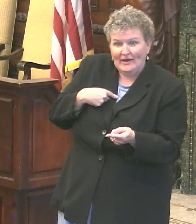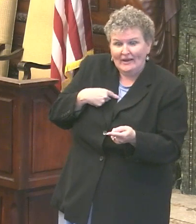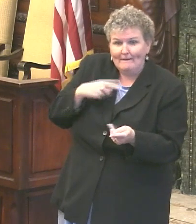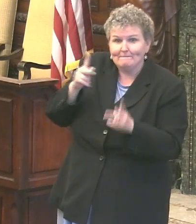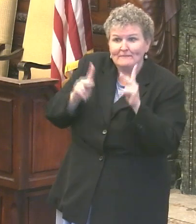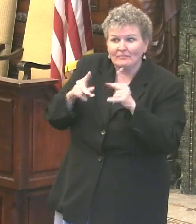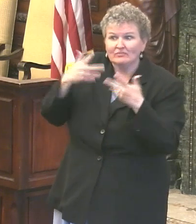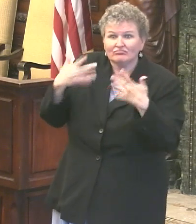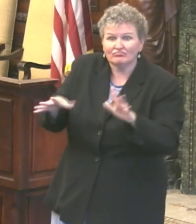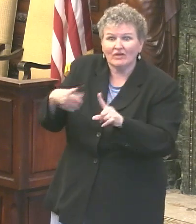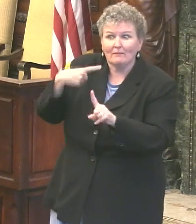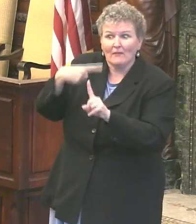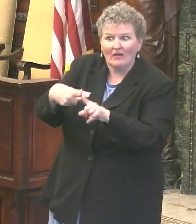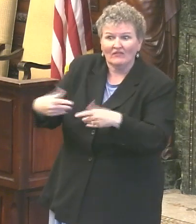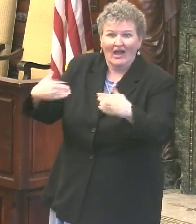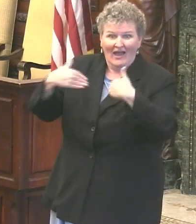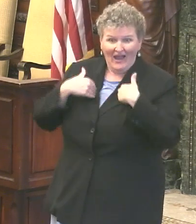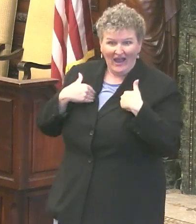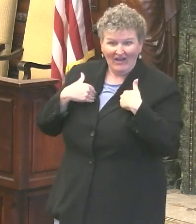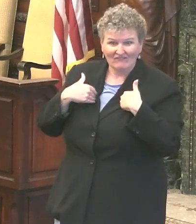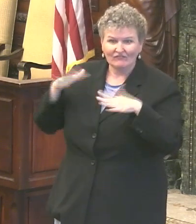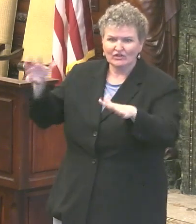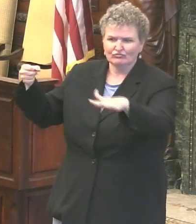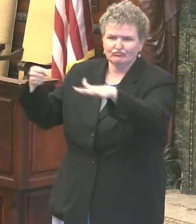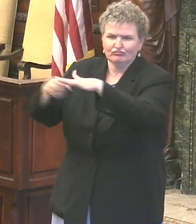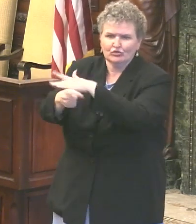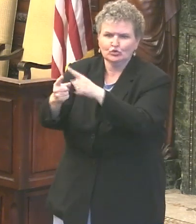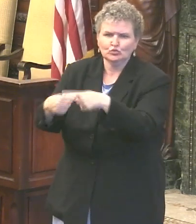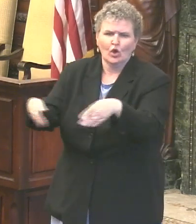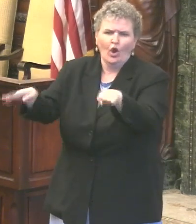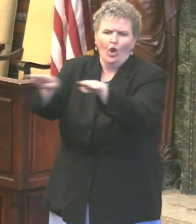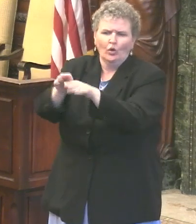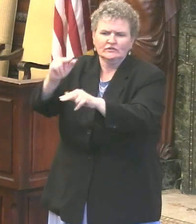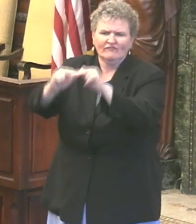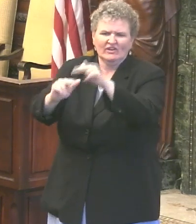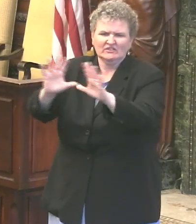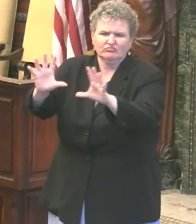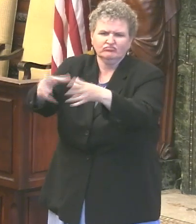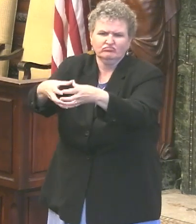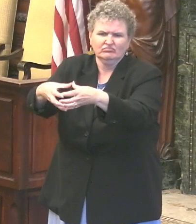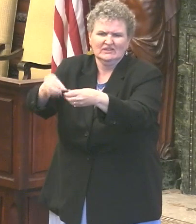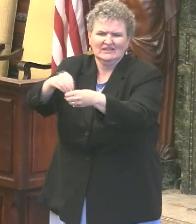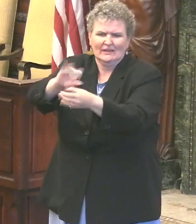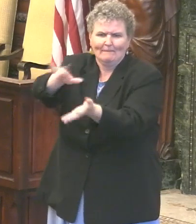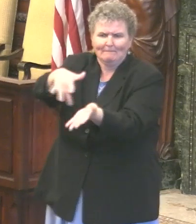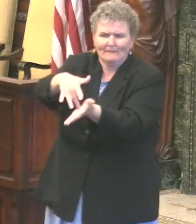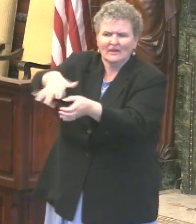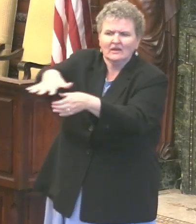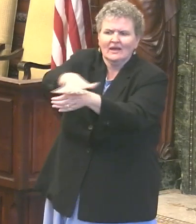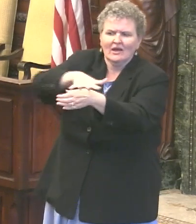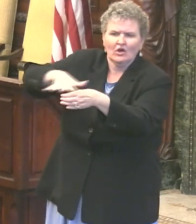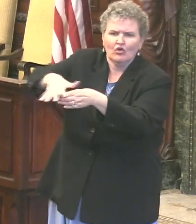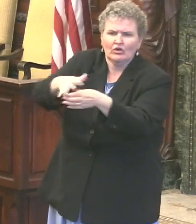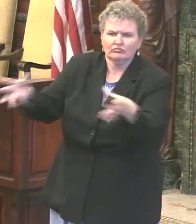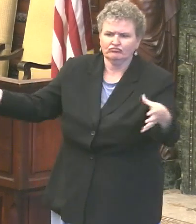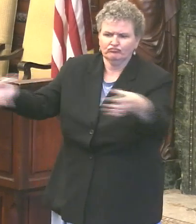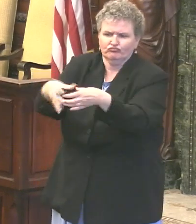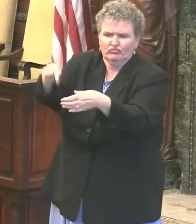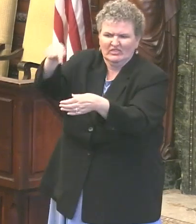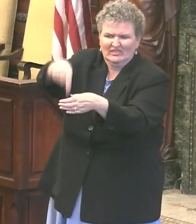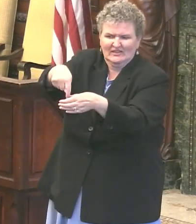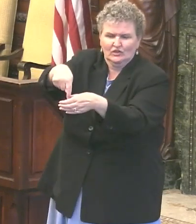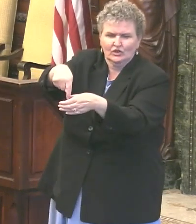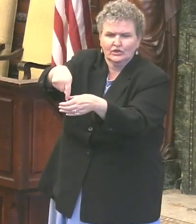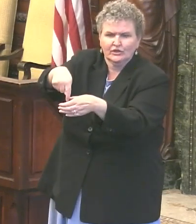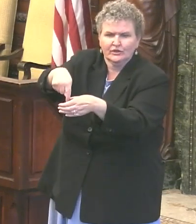to a closed facility, the alternative and special detention central unit. From what these people were telling me, the